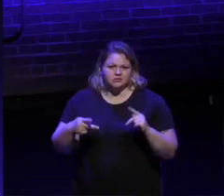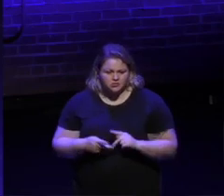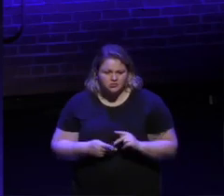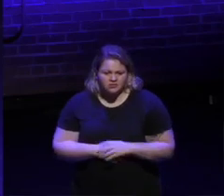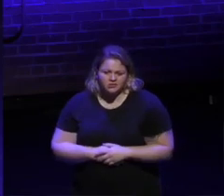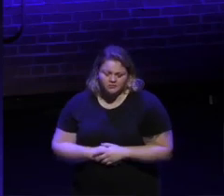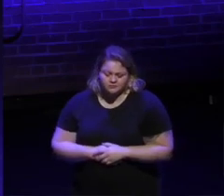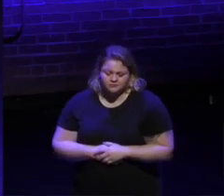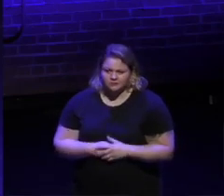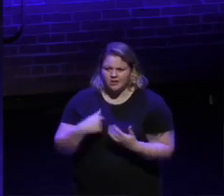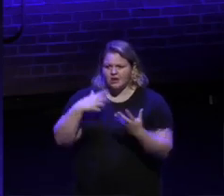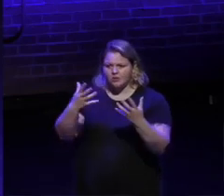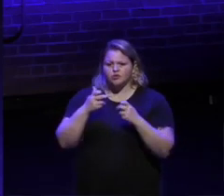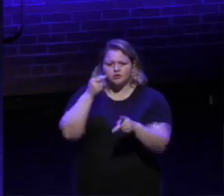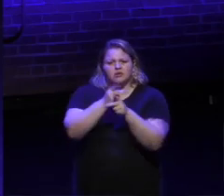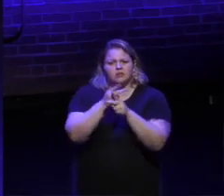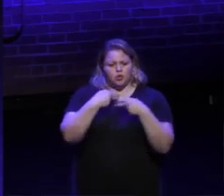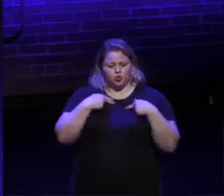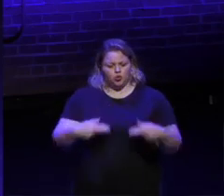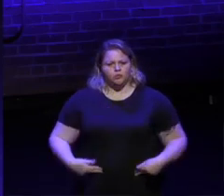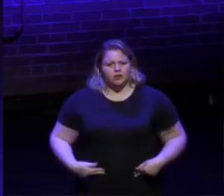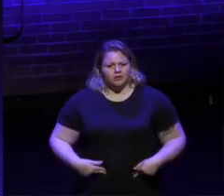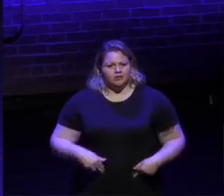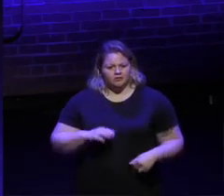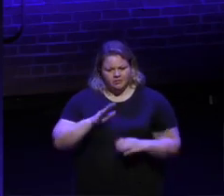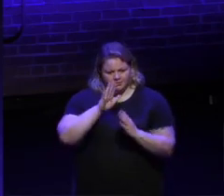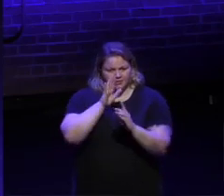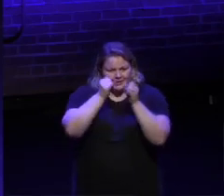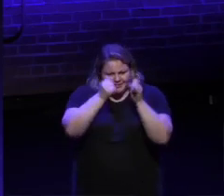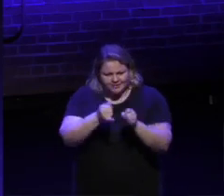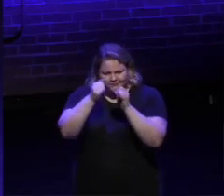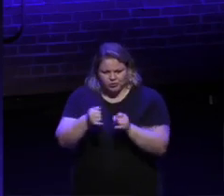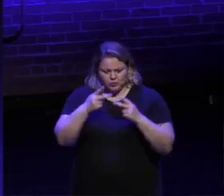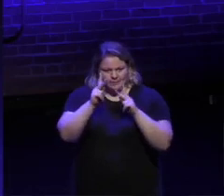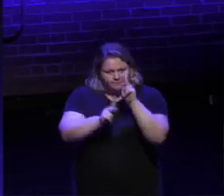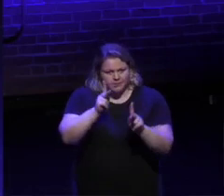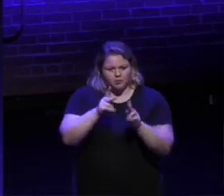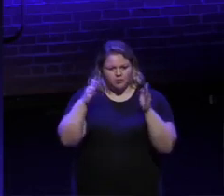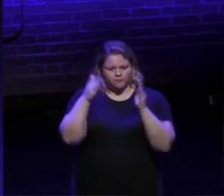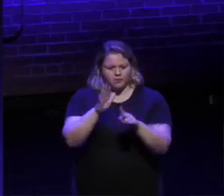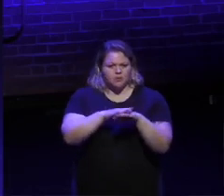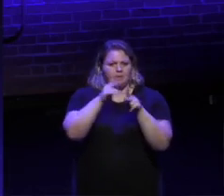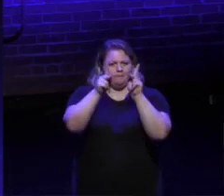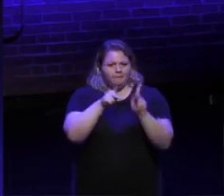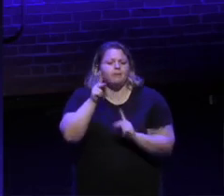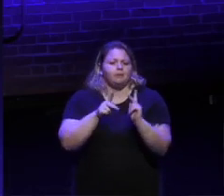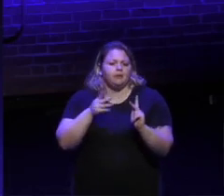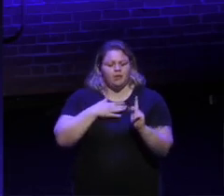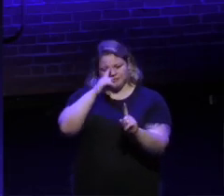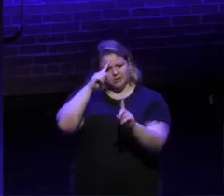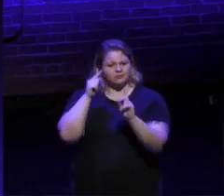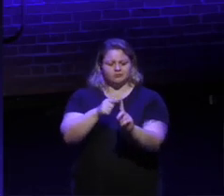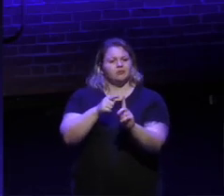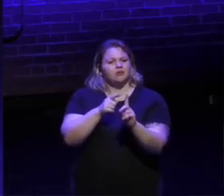every single person at the center. So we're really focused on people and being people-centered as we're making decisions, as